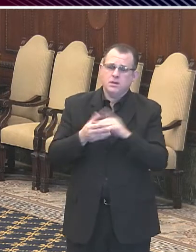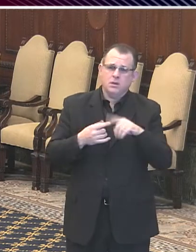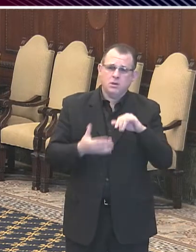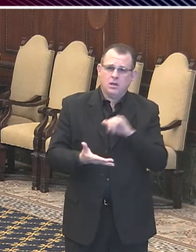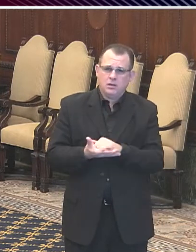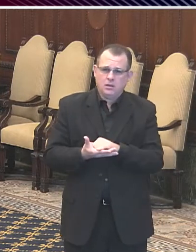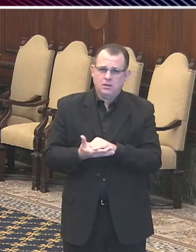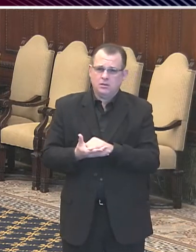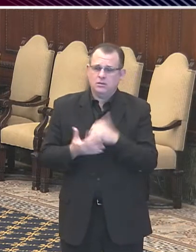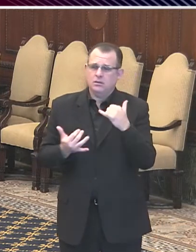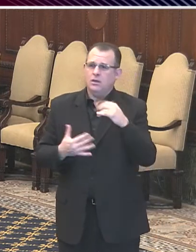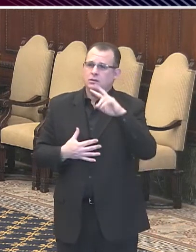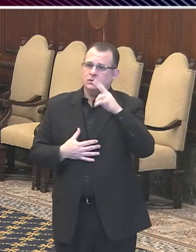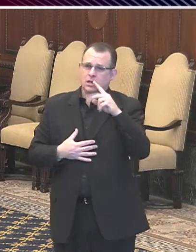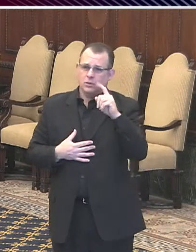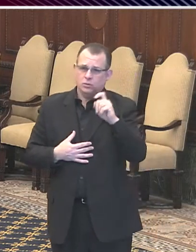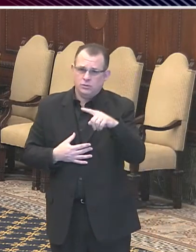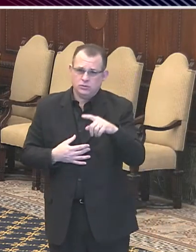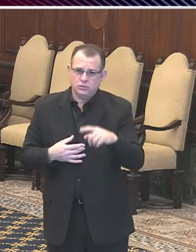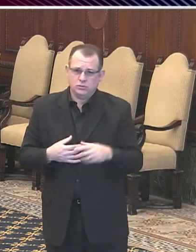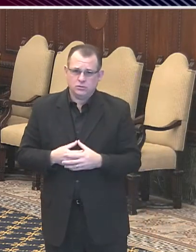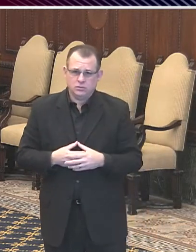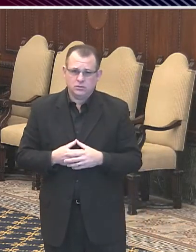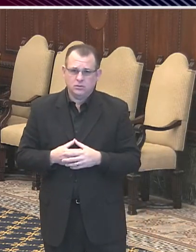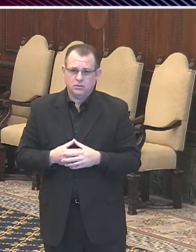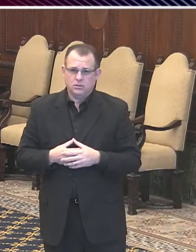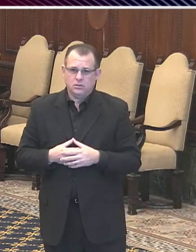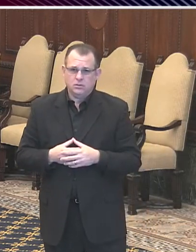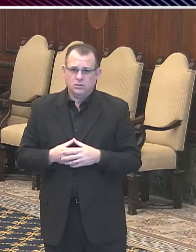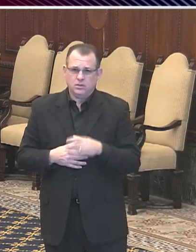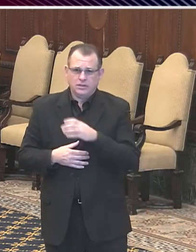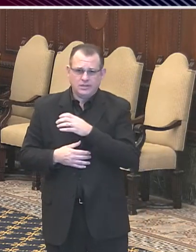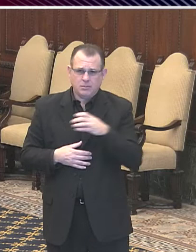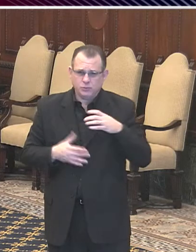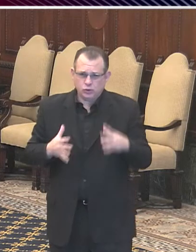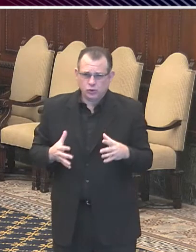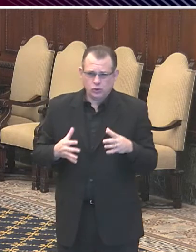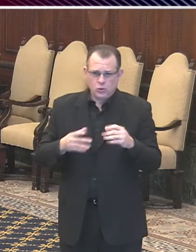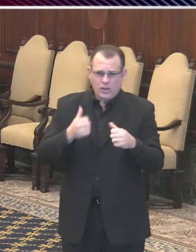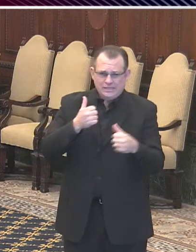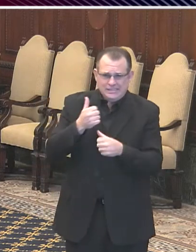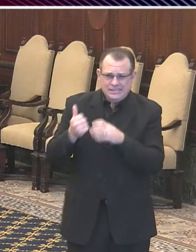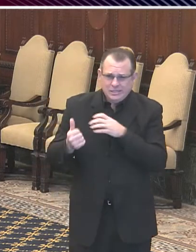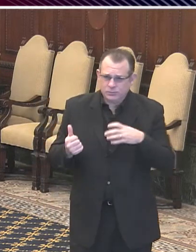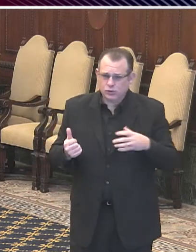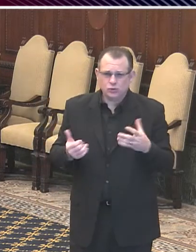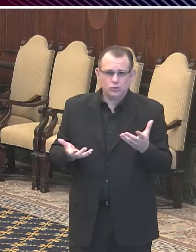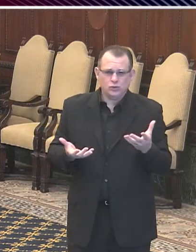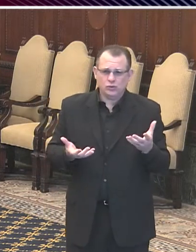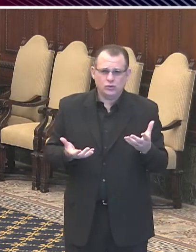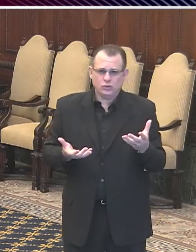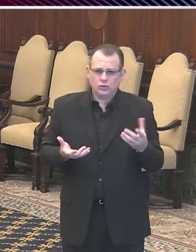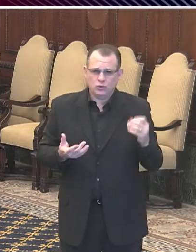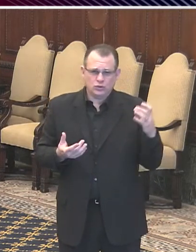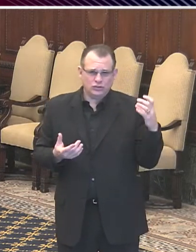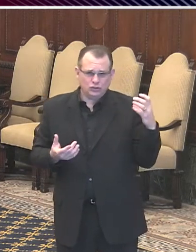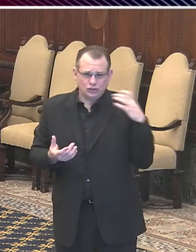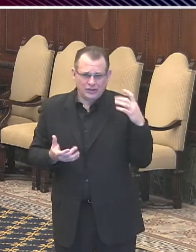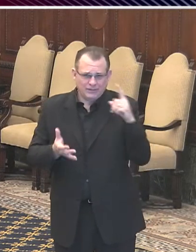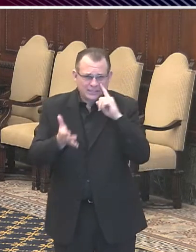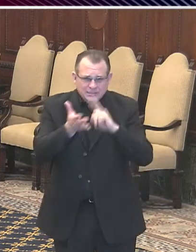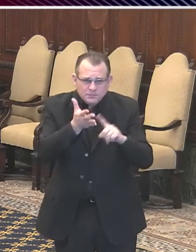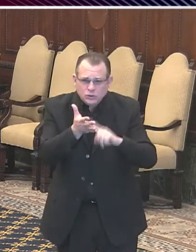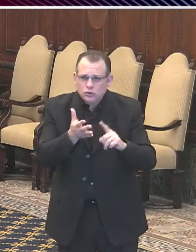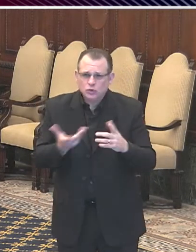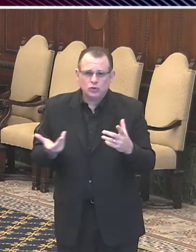is the commissioner or any deputy commissioner or a chief inspector, staff inspector, or captain, anybody